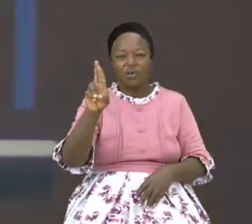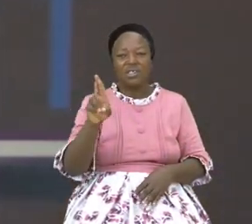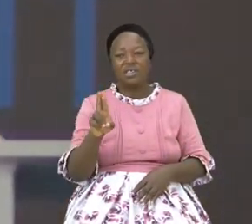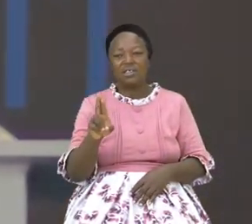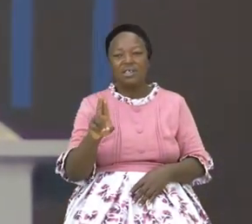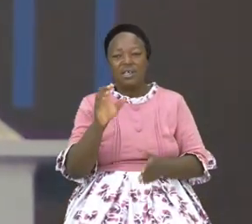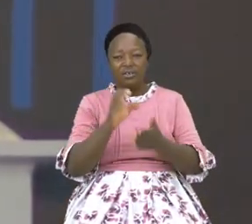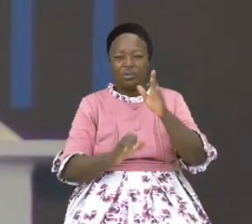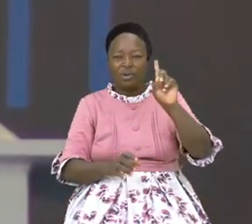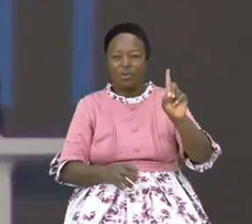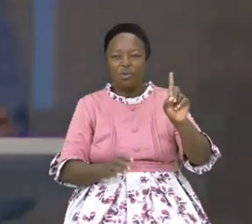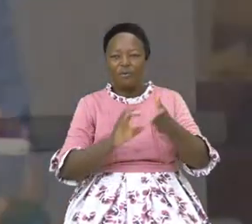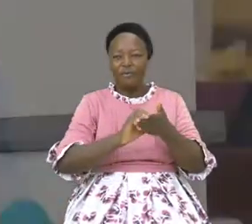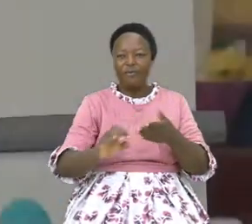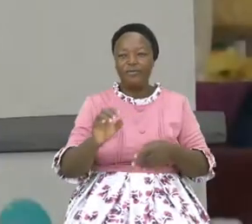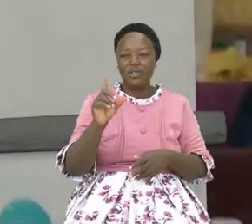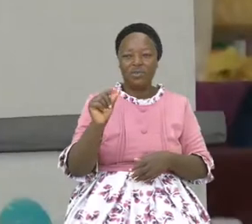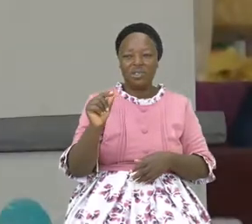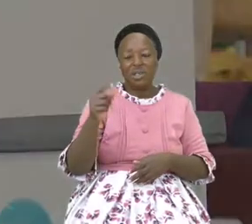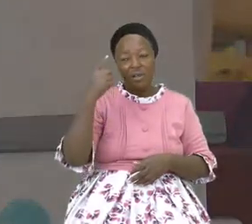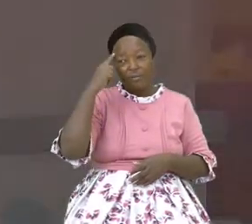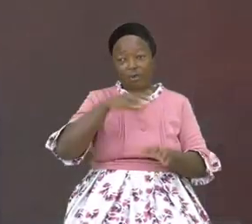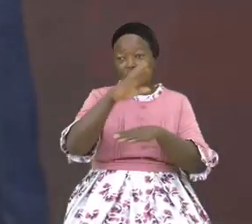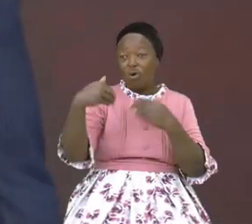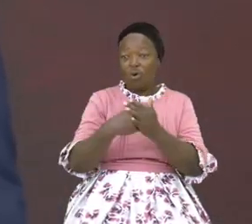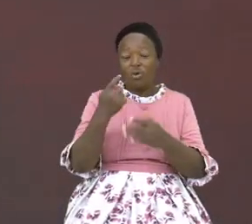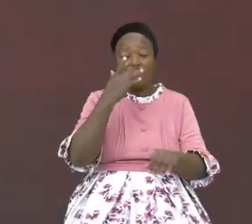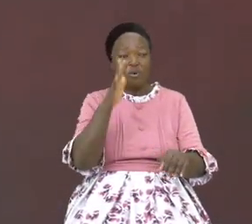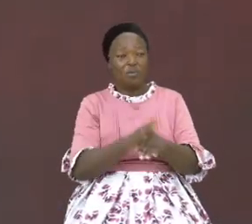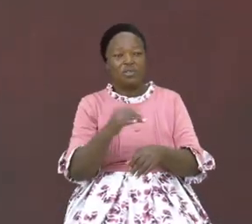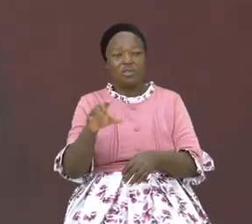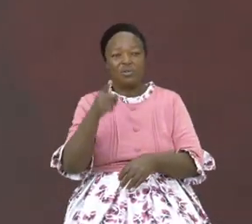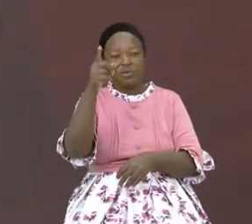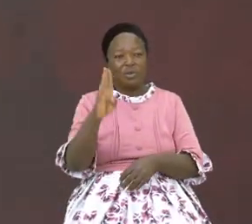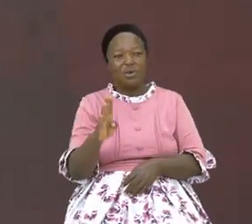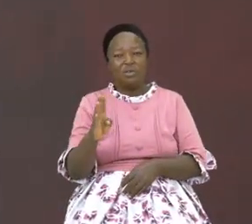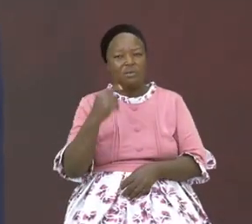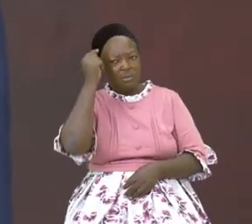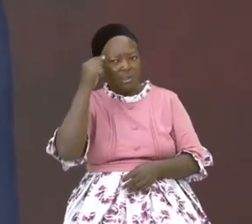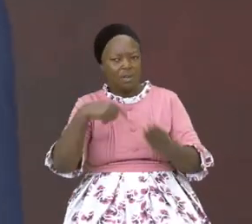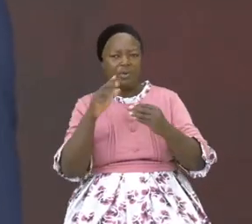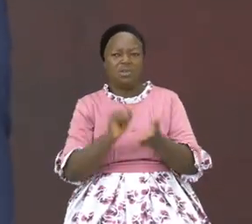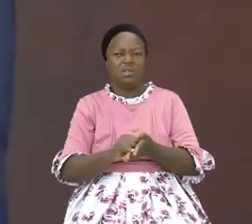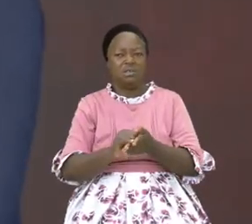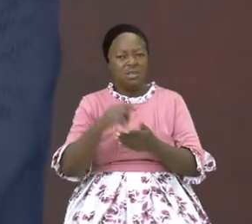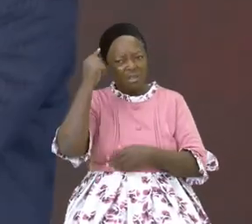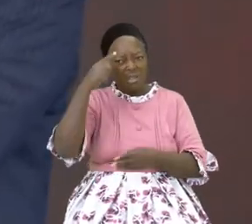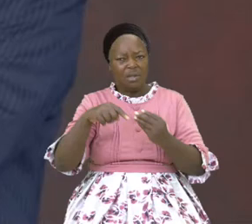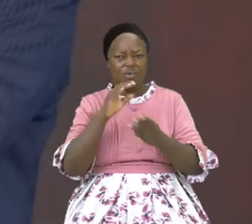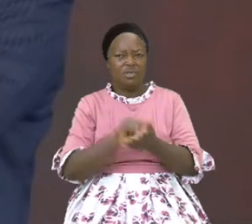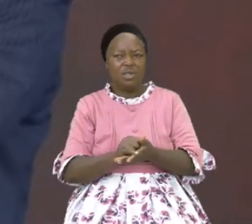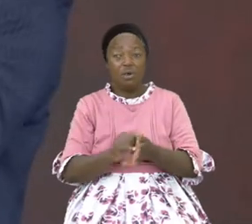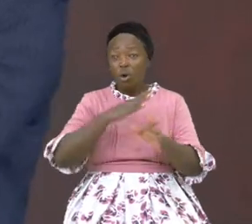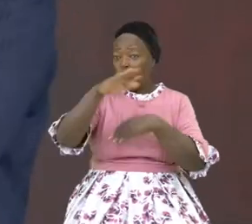chapter 1, verse 20. For all the promises of God, think about that. Think about that. All